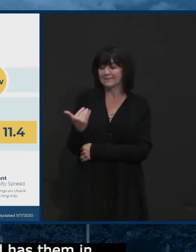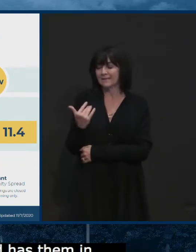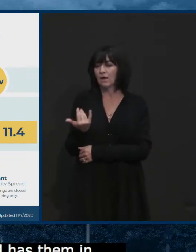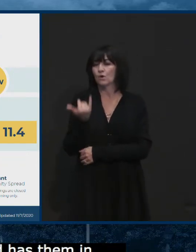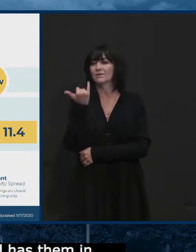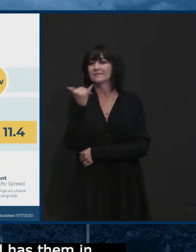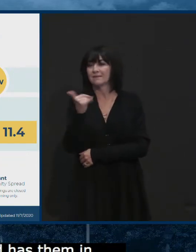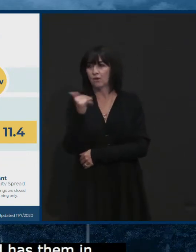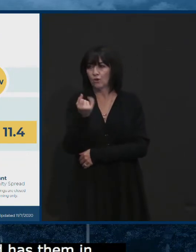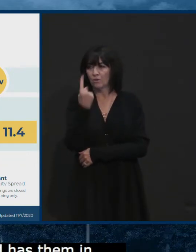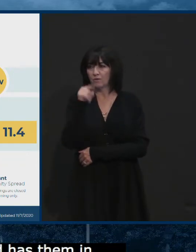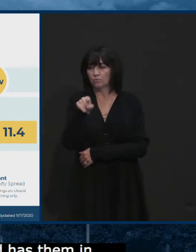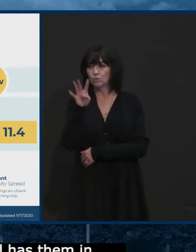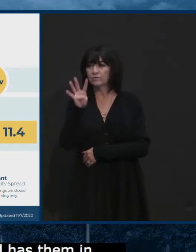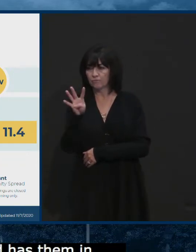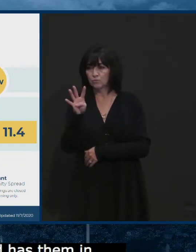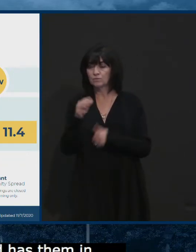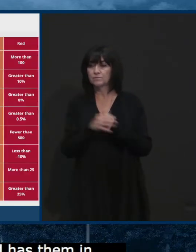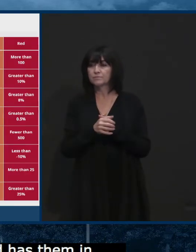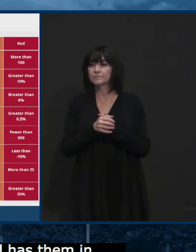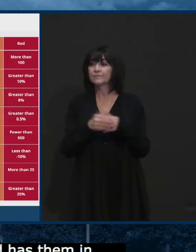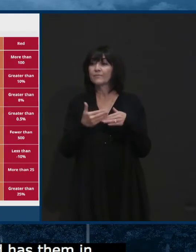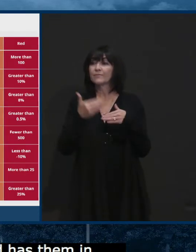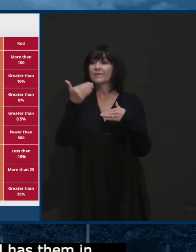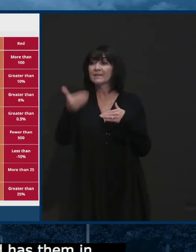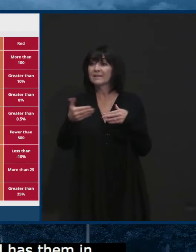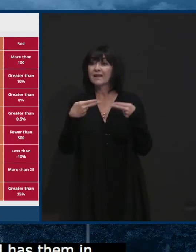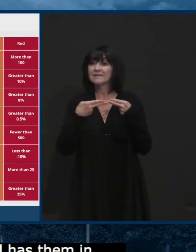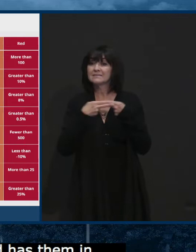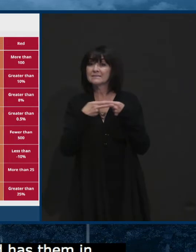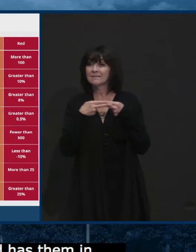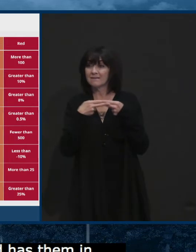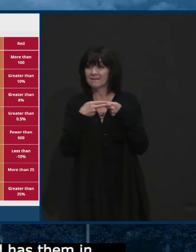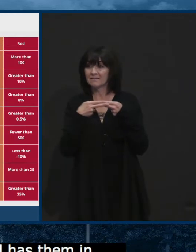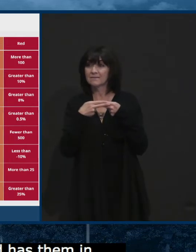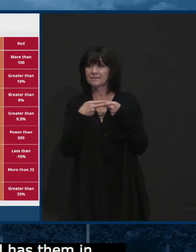11.4. On the next slide, you'll see how we are